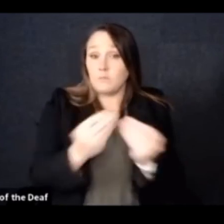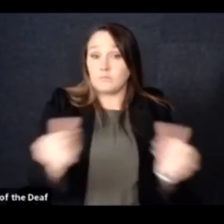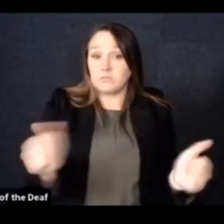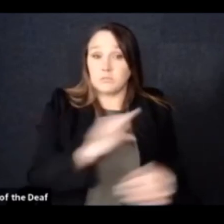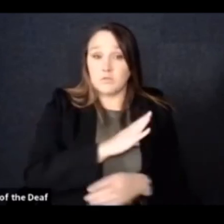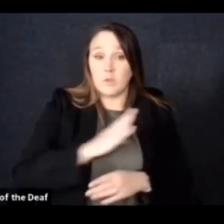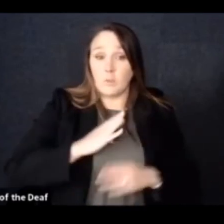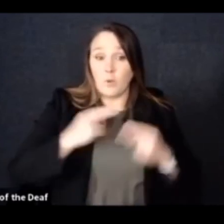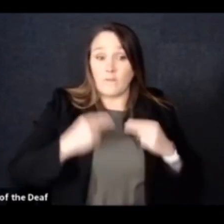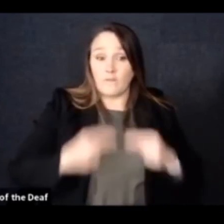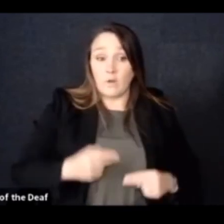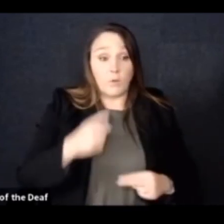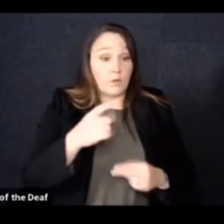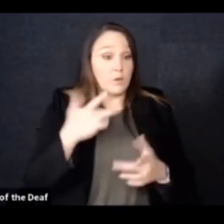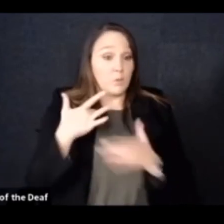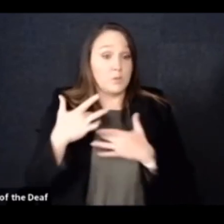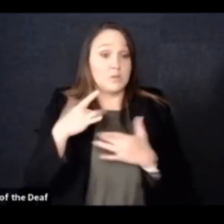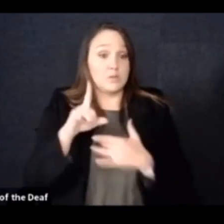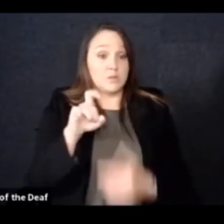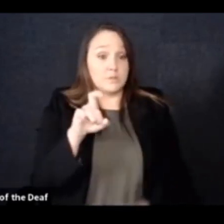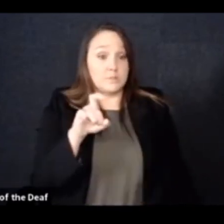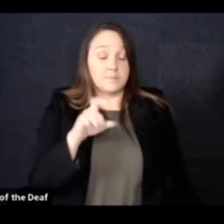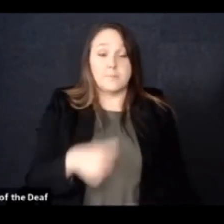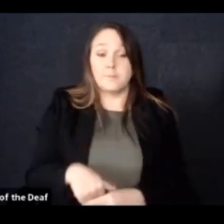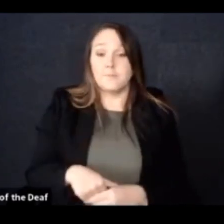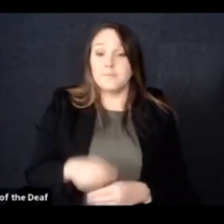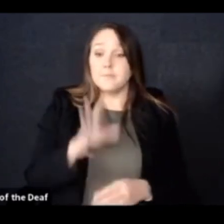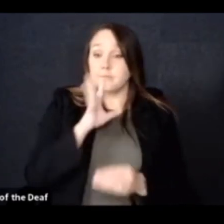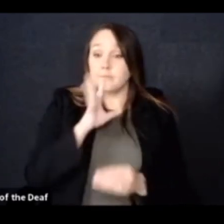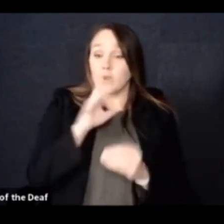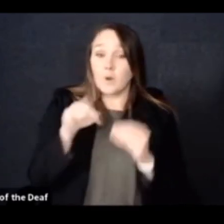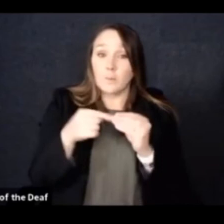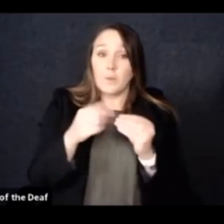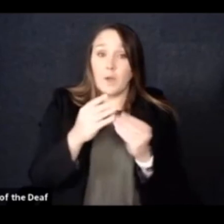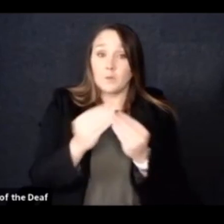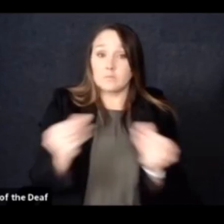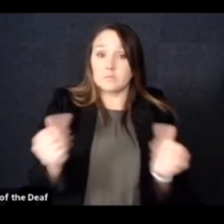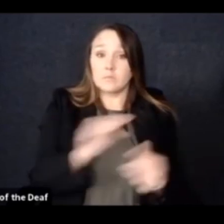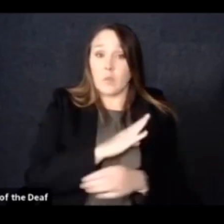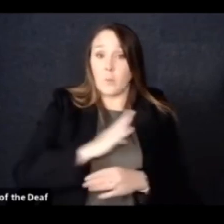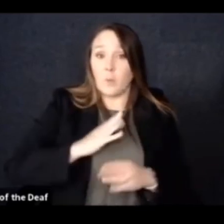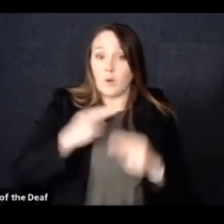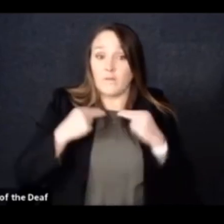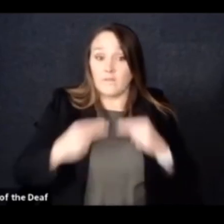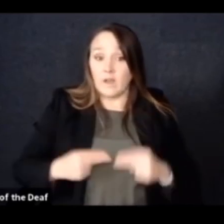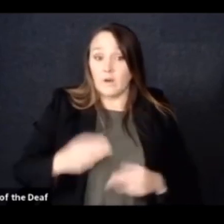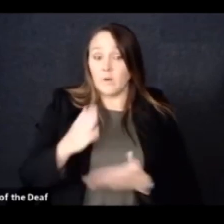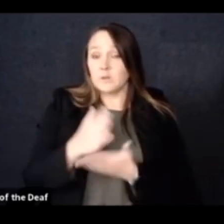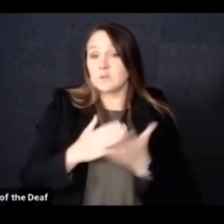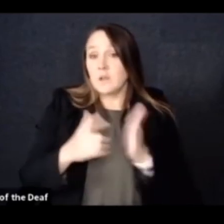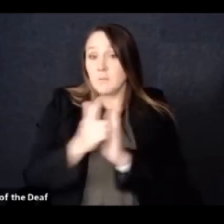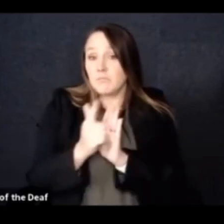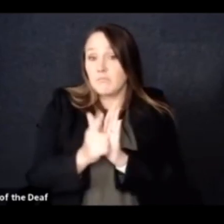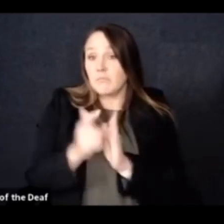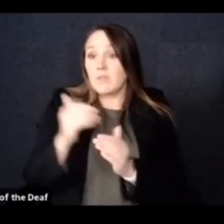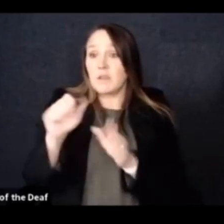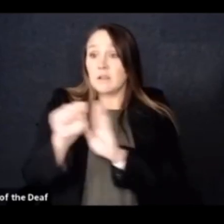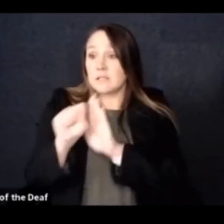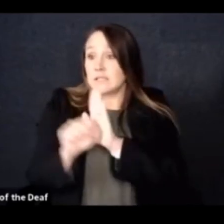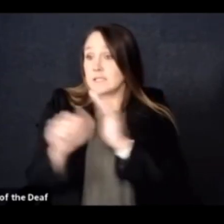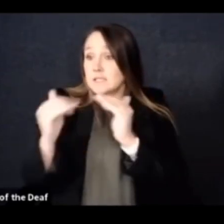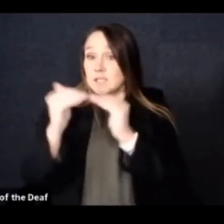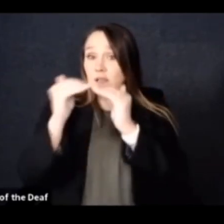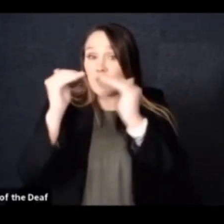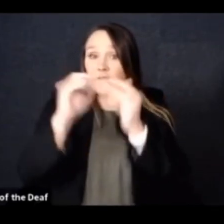possibility? There's been talk about dissolving the Board of Health. There's been talk about some legislation that might happen at the state level